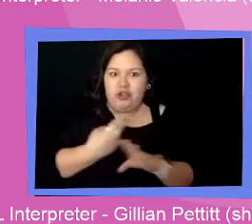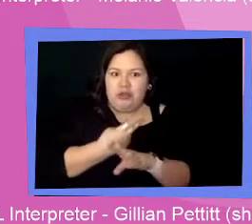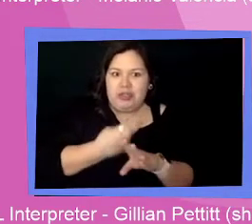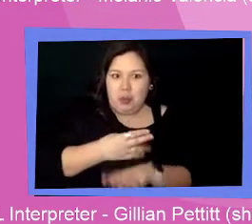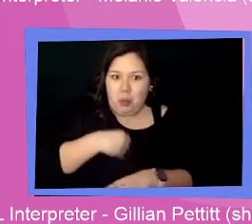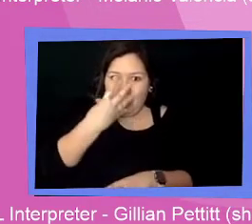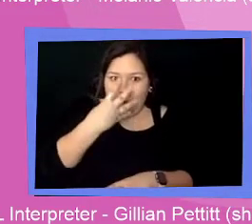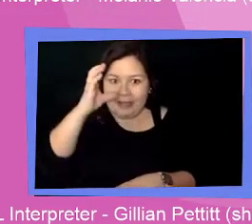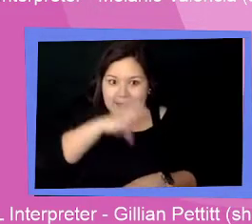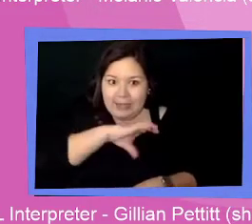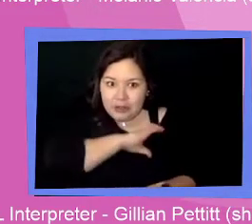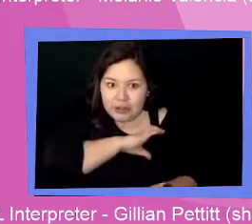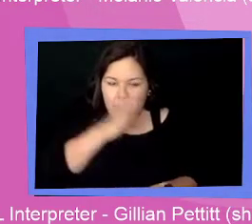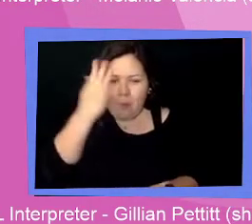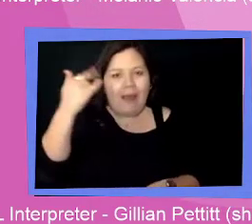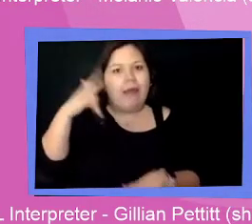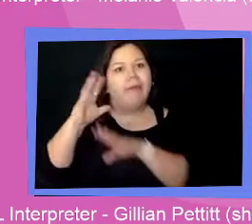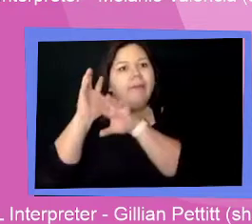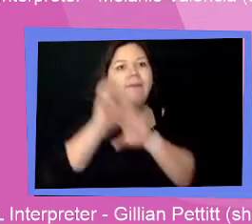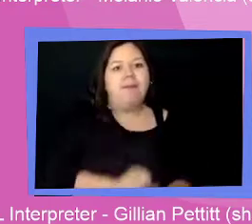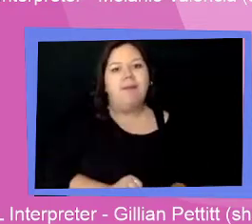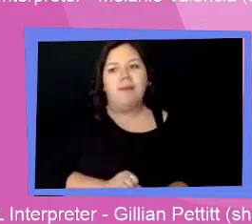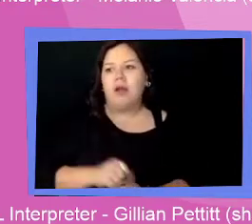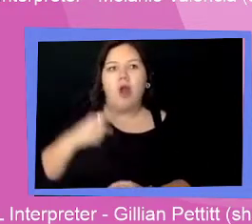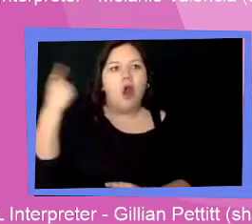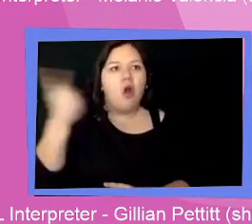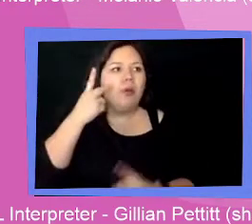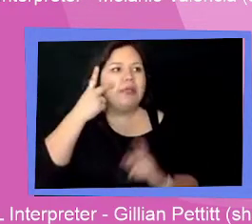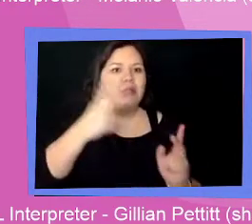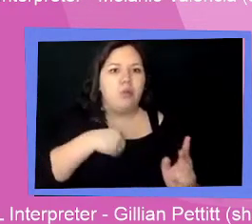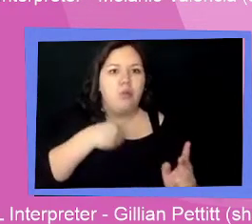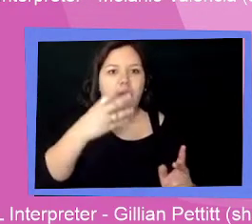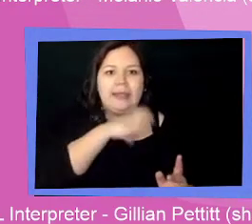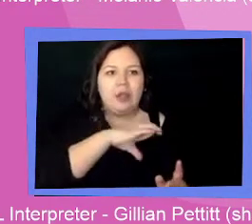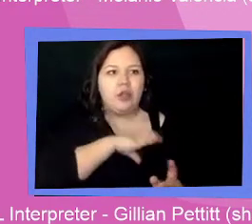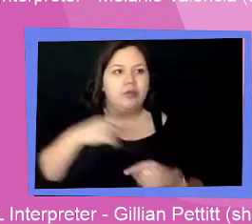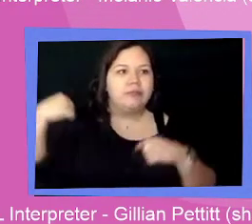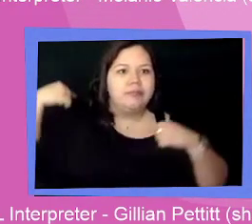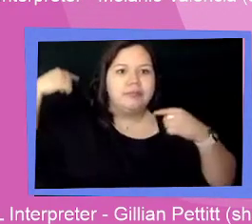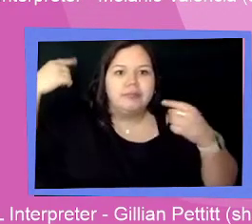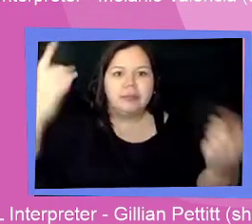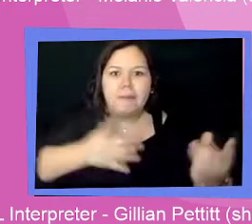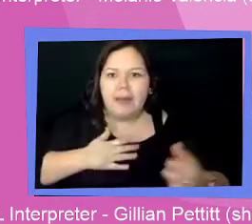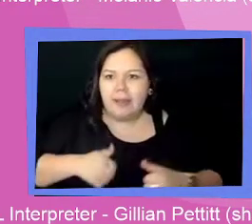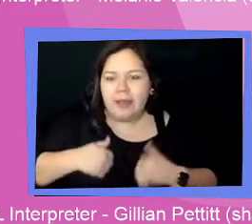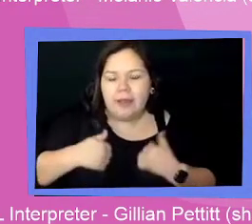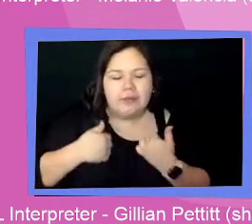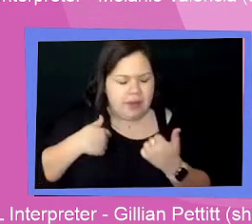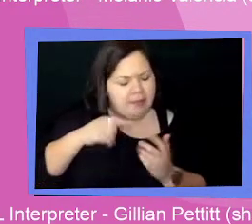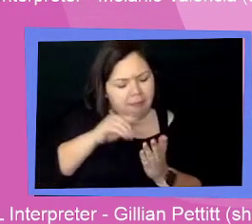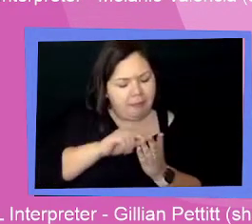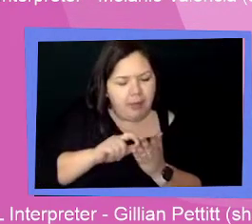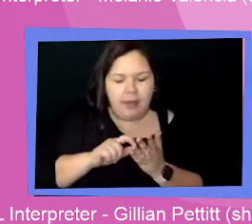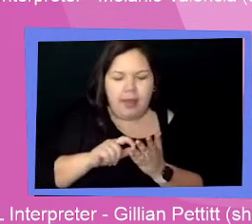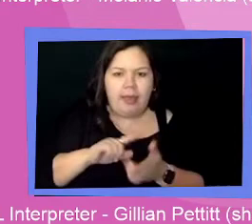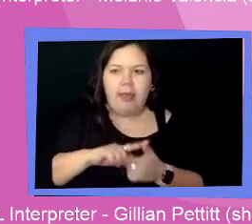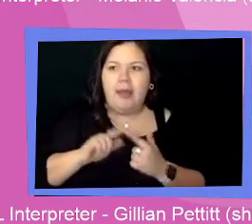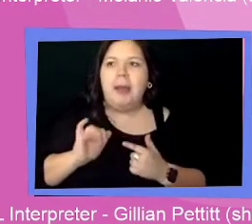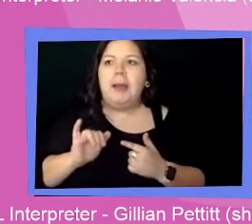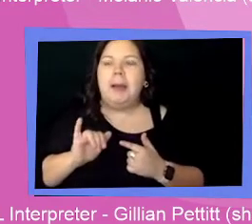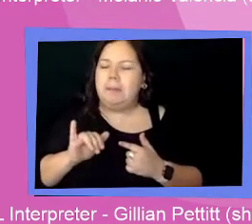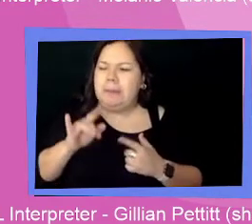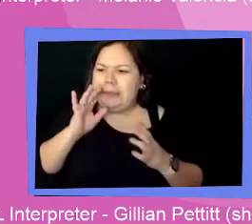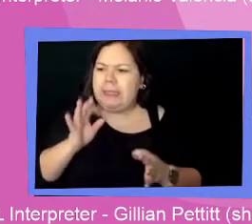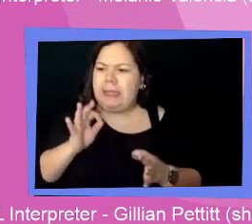through my brain all the time, because that's what we've been reading. You know, I've been reading my whole life. And so I actually had to make a intentional